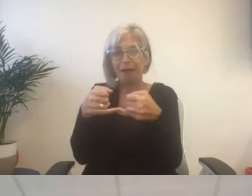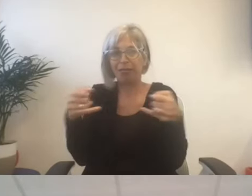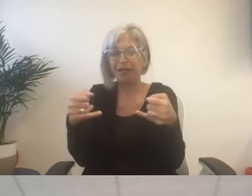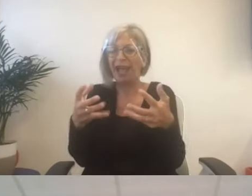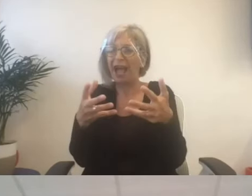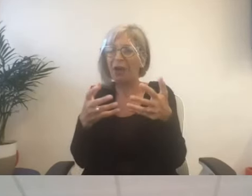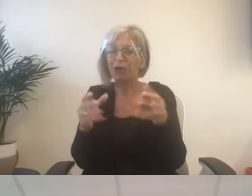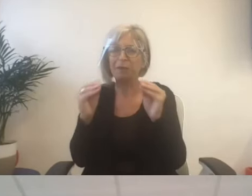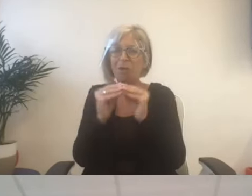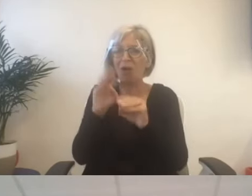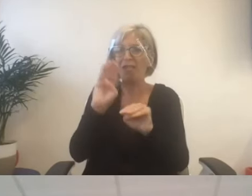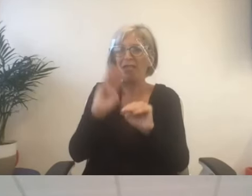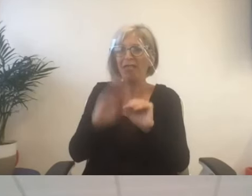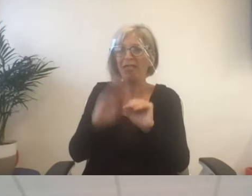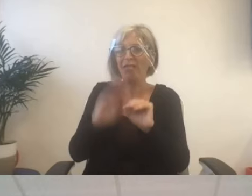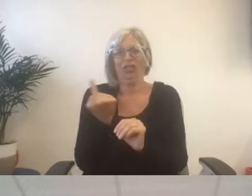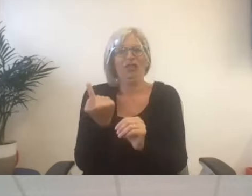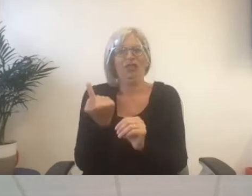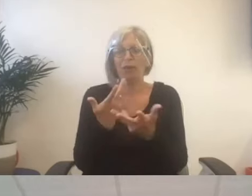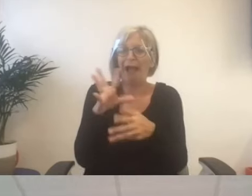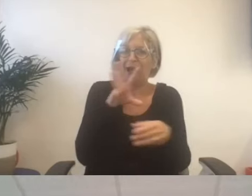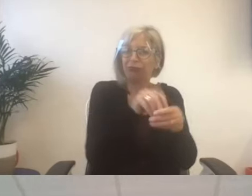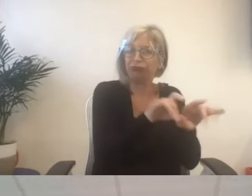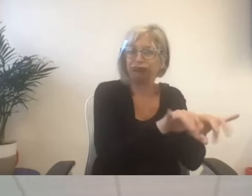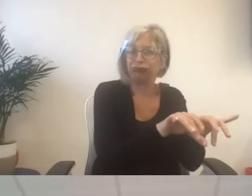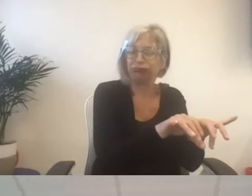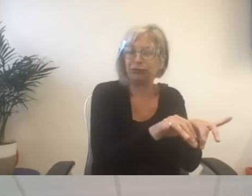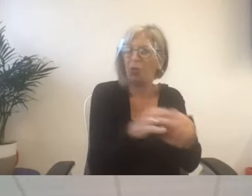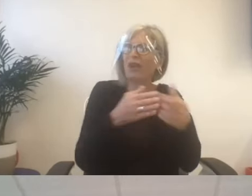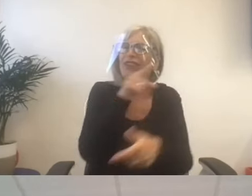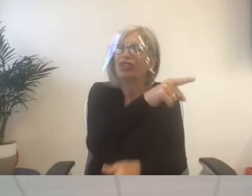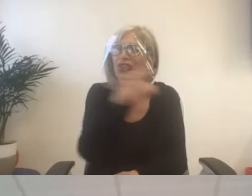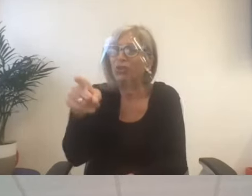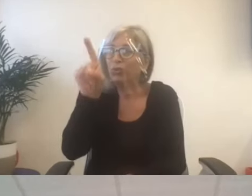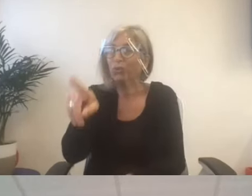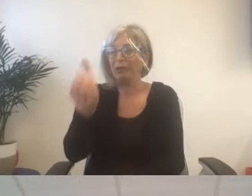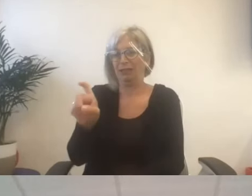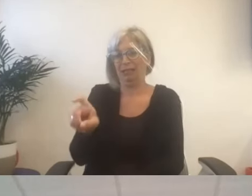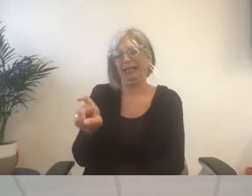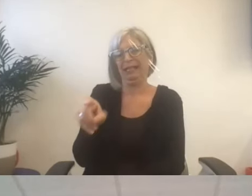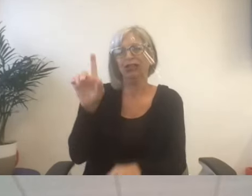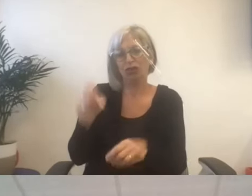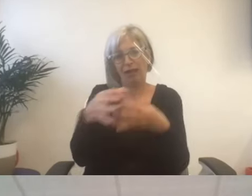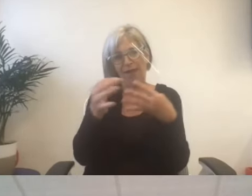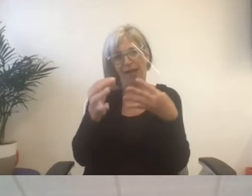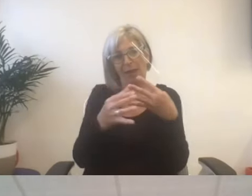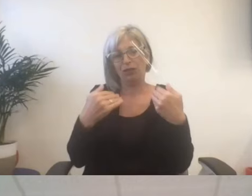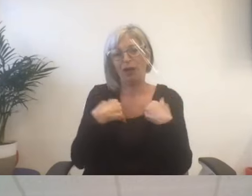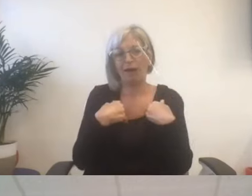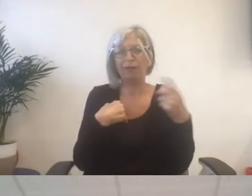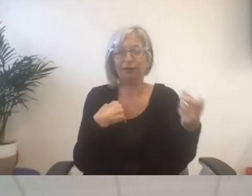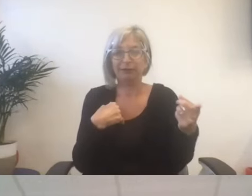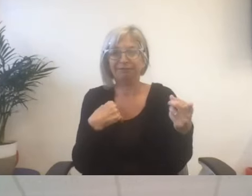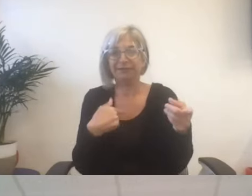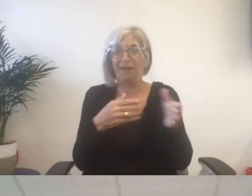to be more than just what I put into it. I want this to be whatever it is needed to be. As ambitious as that is,